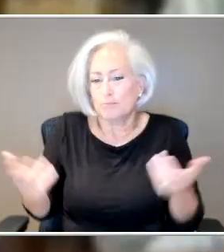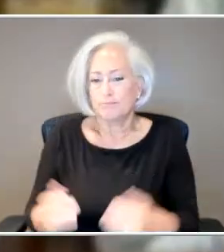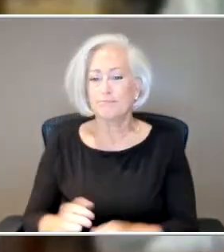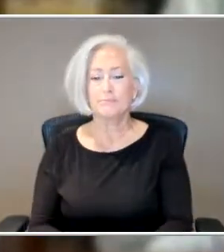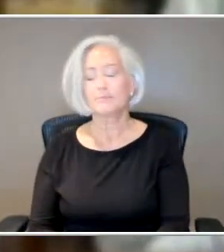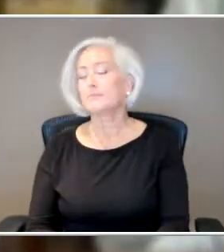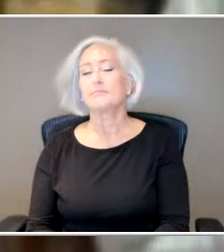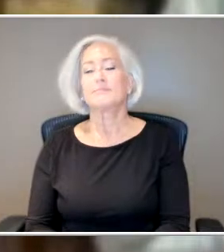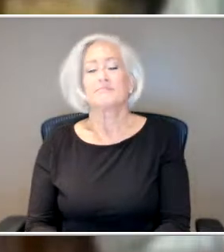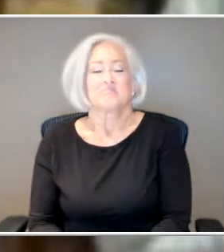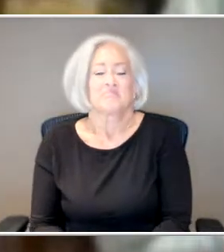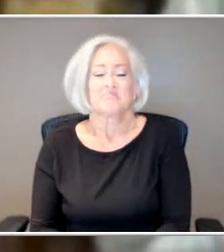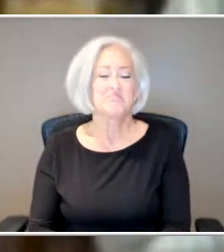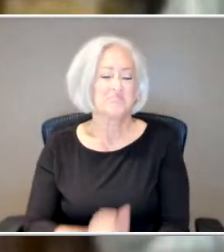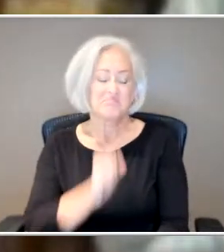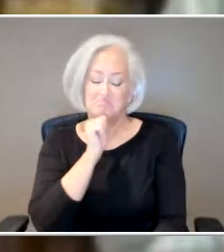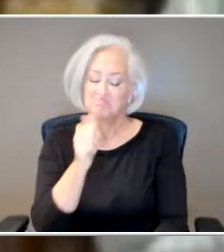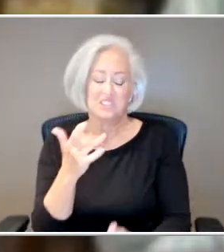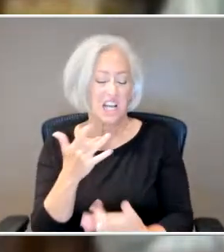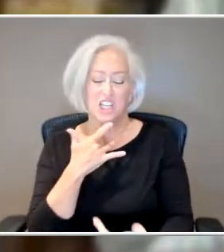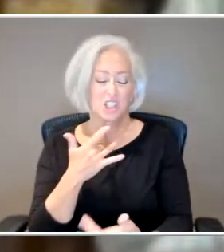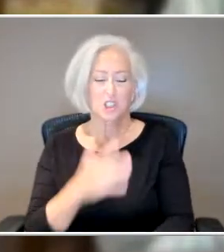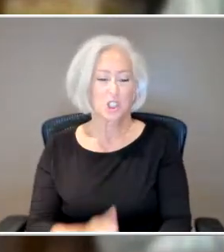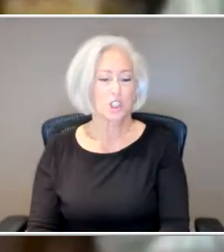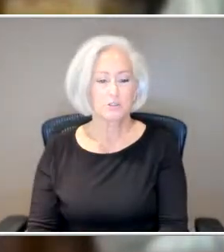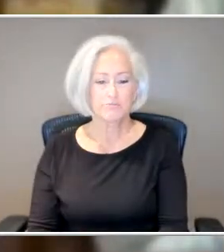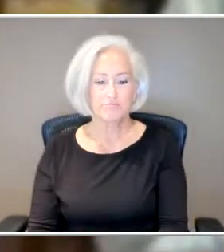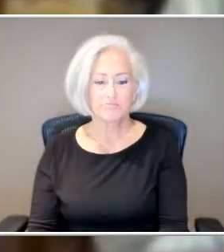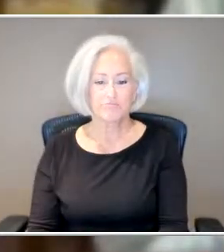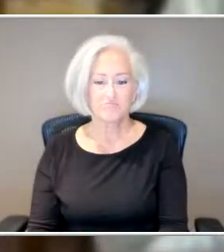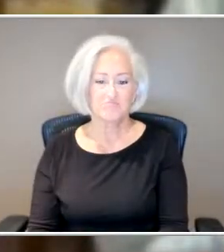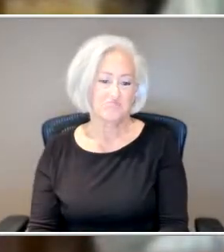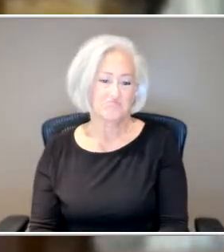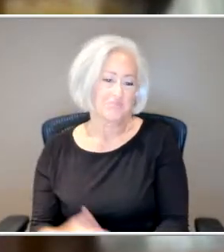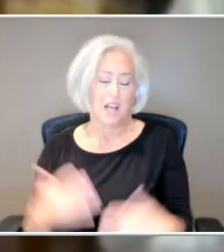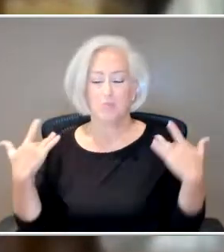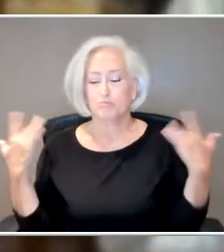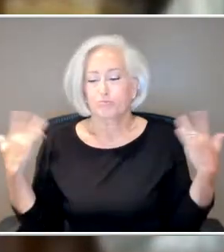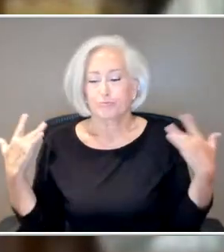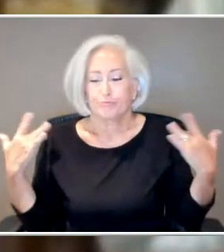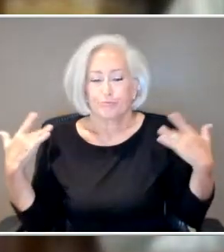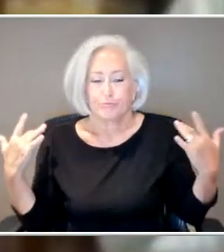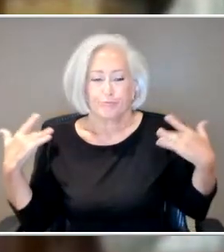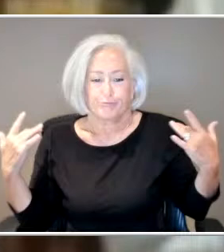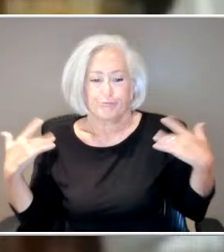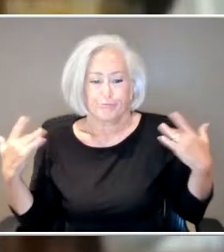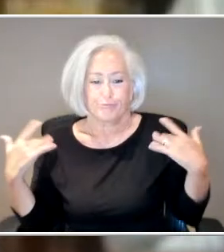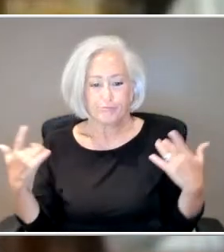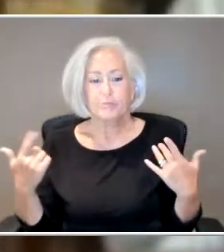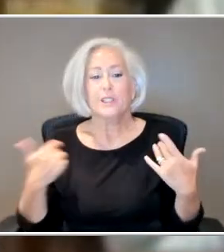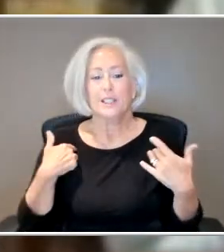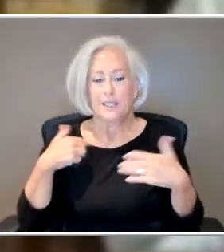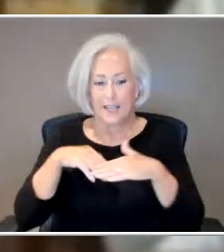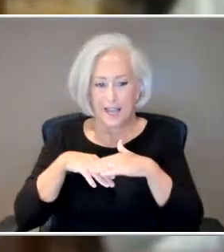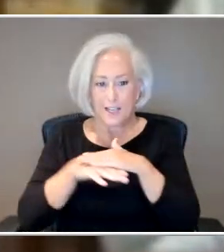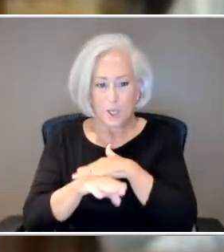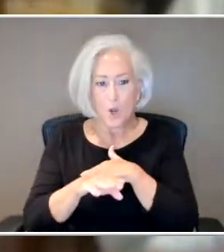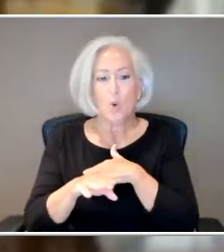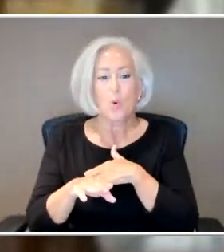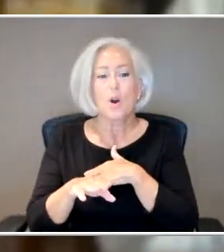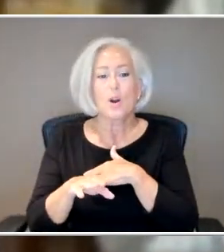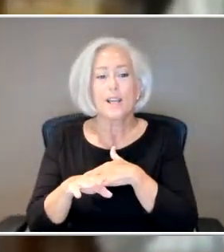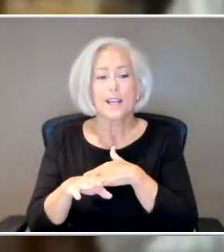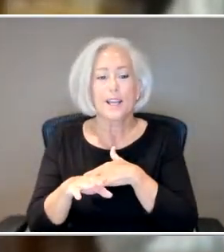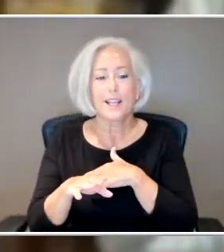It wasn't a concern for me. I have a tendency to do that. I've told Matt I go into things a little dumb.